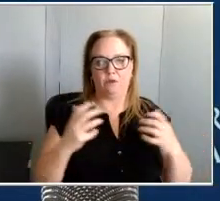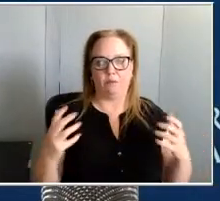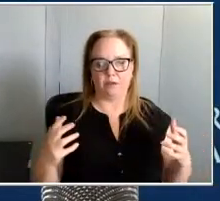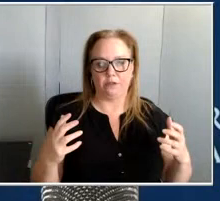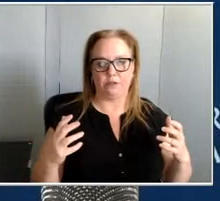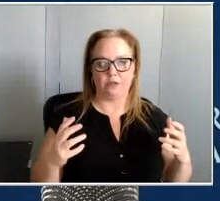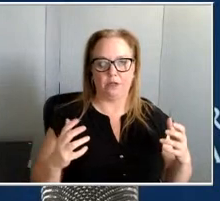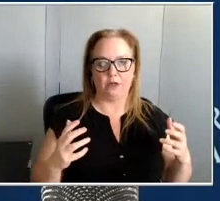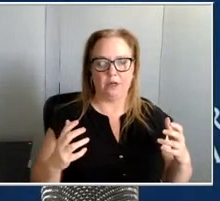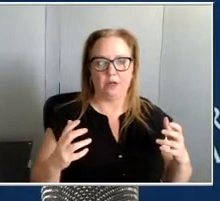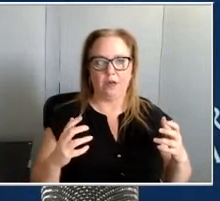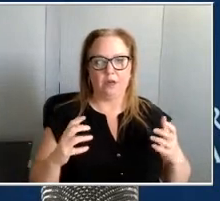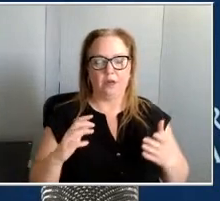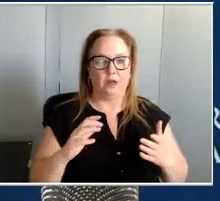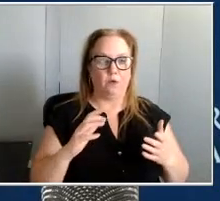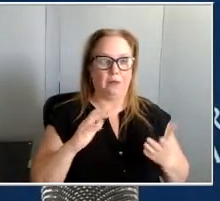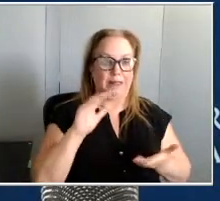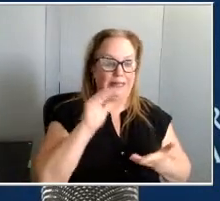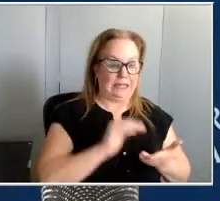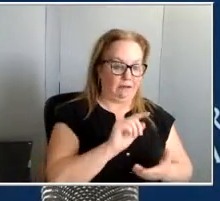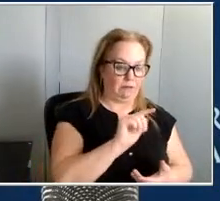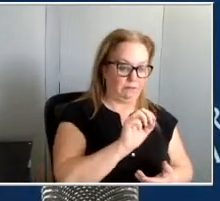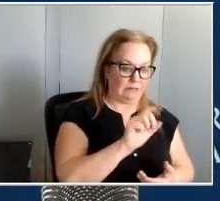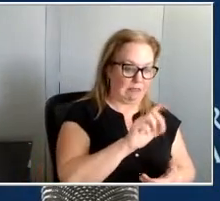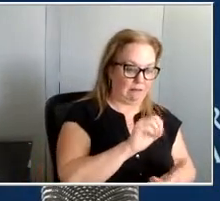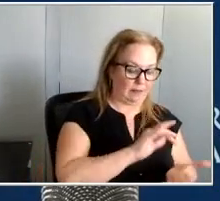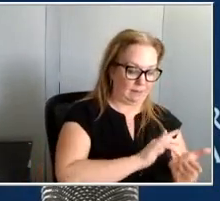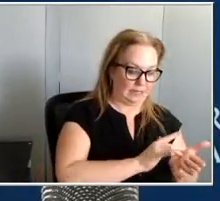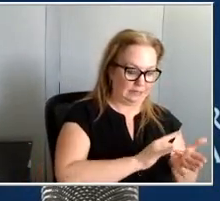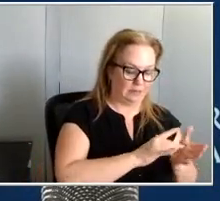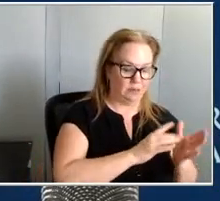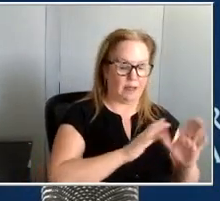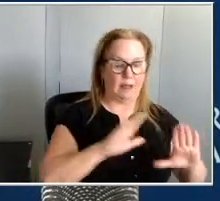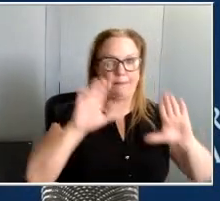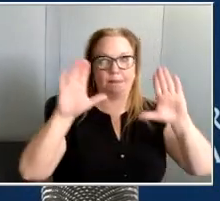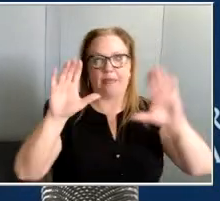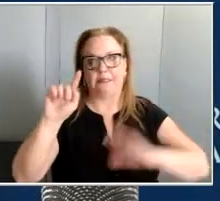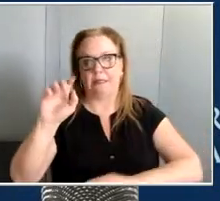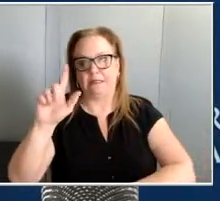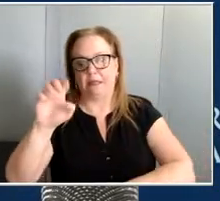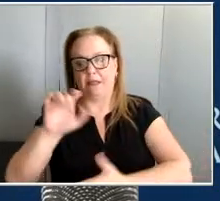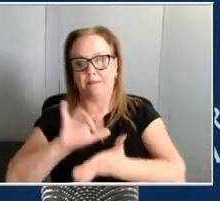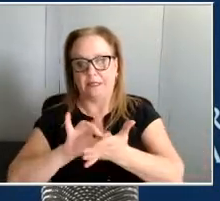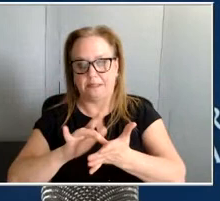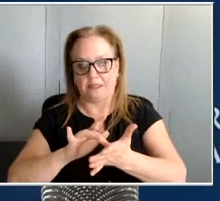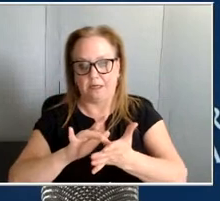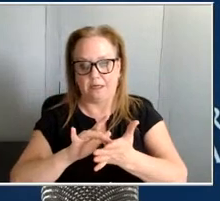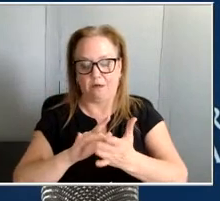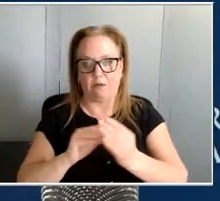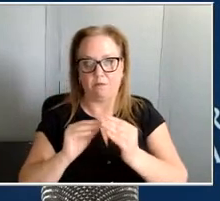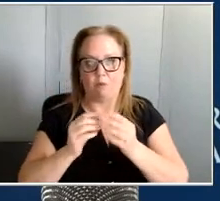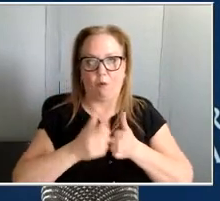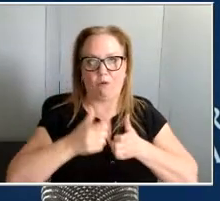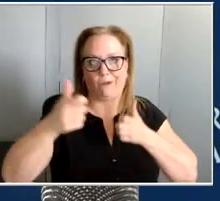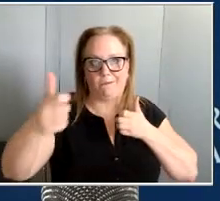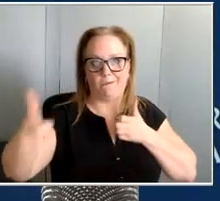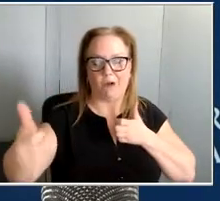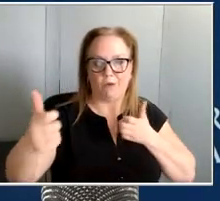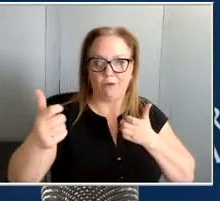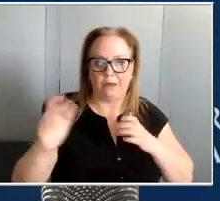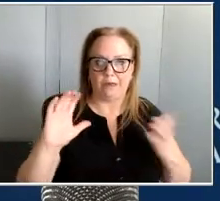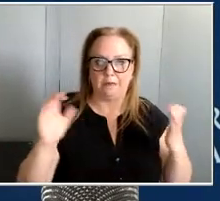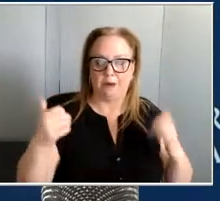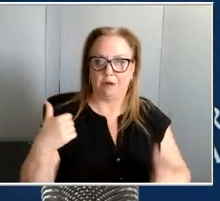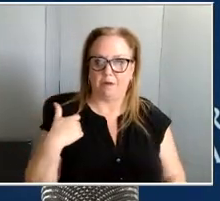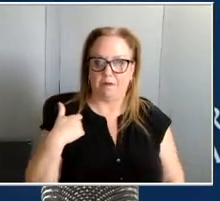from very little telemedicine to amazing telemedicine. We started having to work with patients much more remotely than we'd ever done before. You